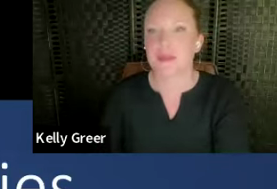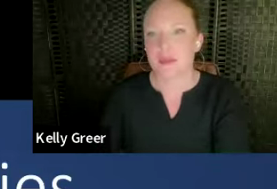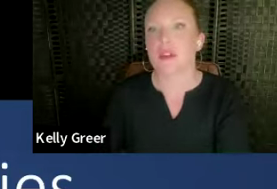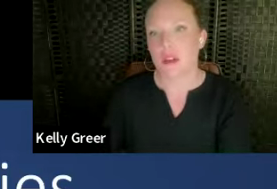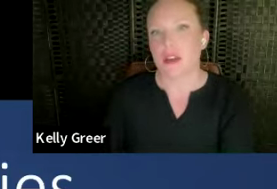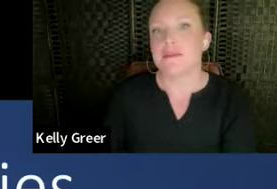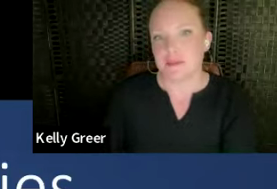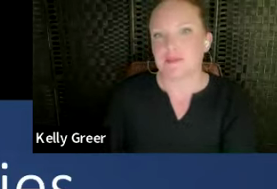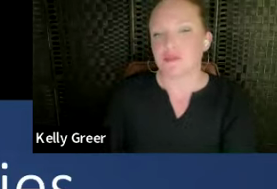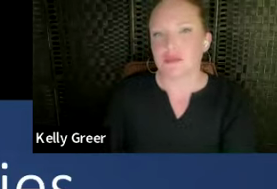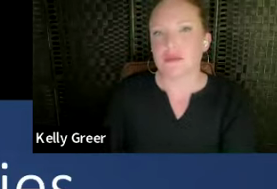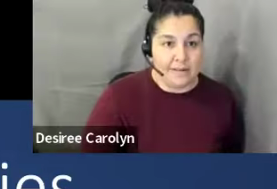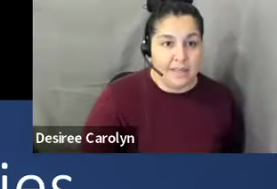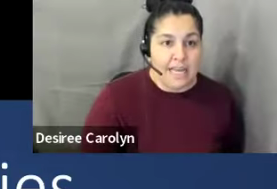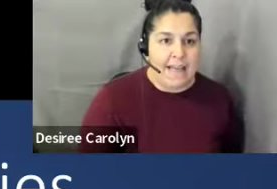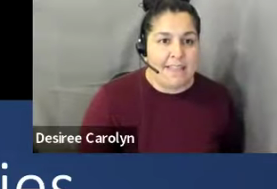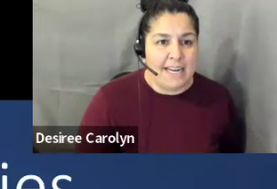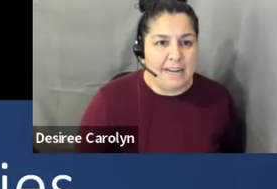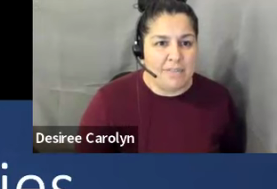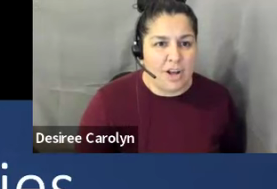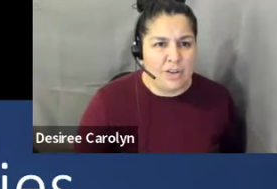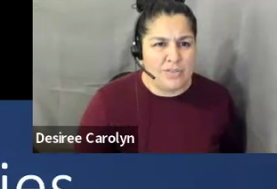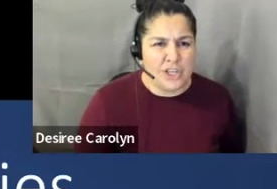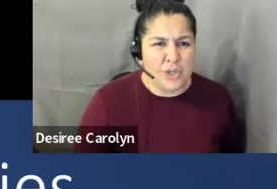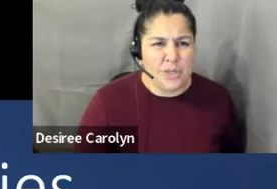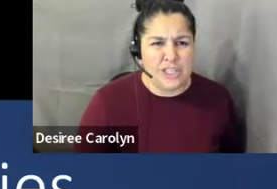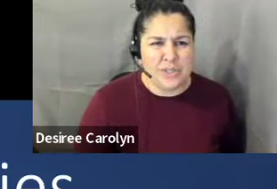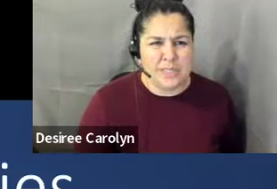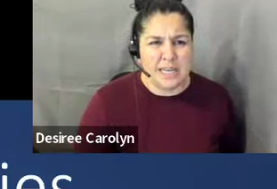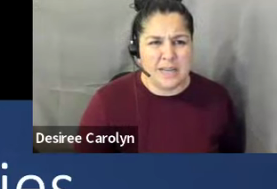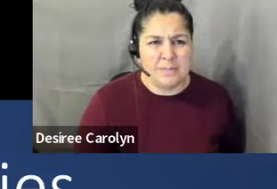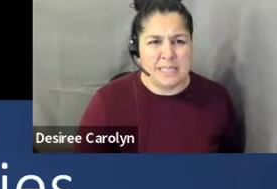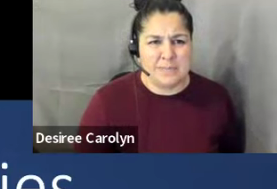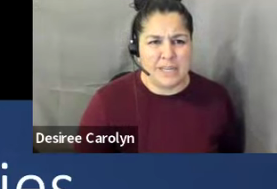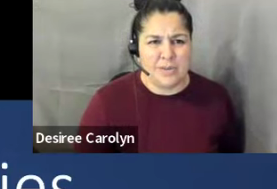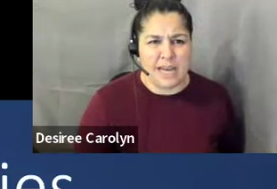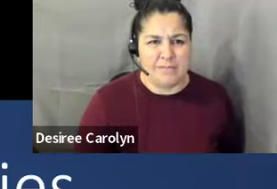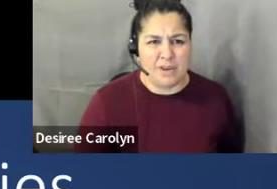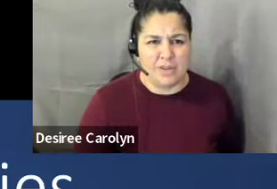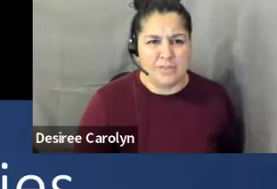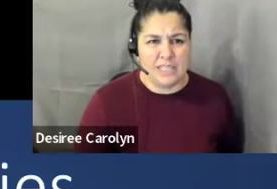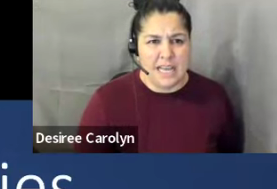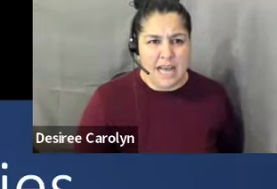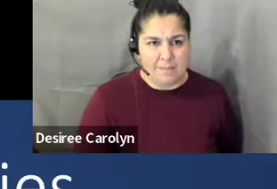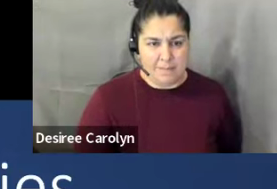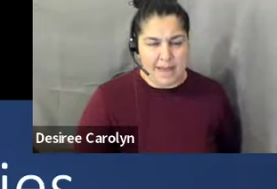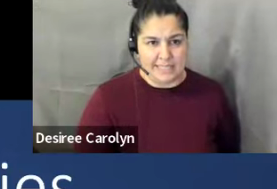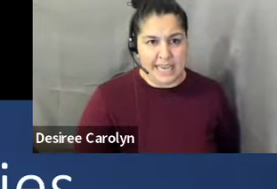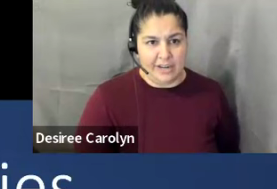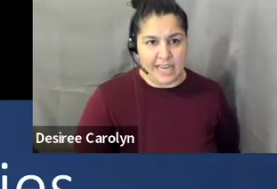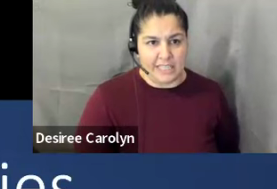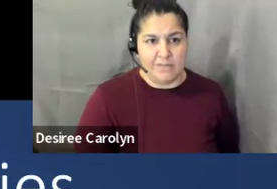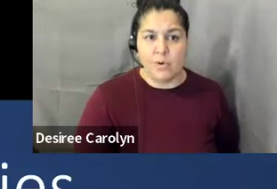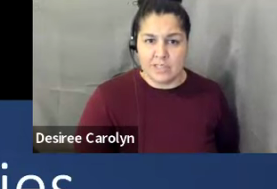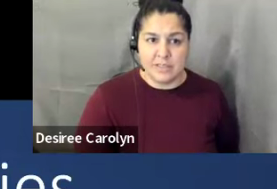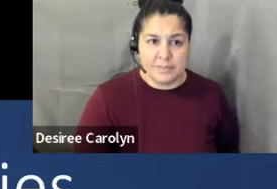Task force. Right. And that involves, who could you explain who that involves? The mass